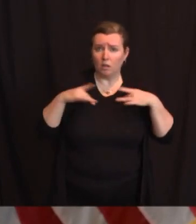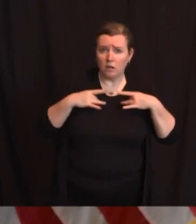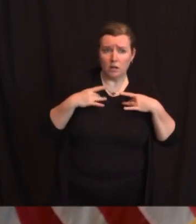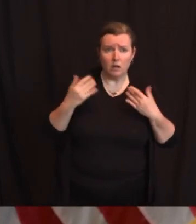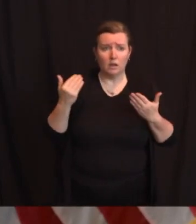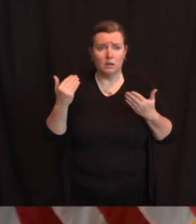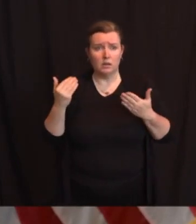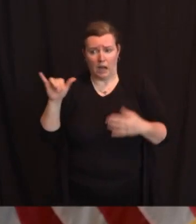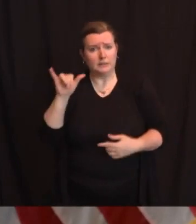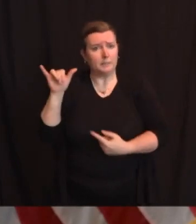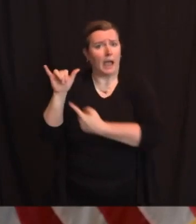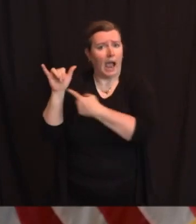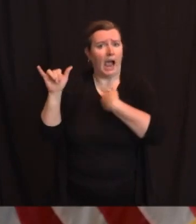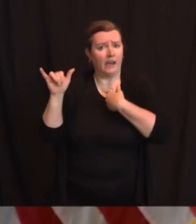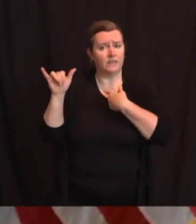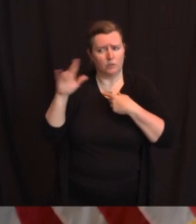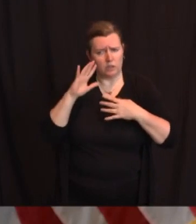Yep.